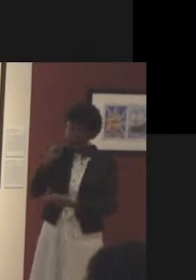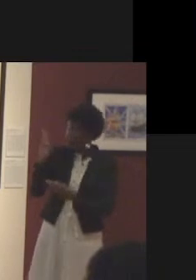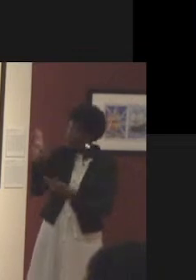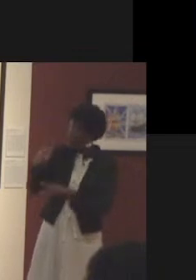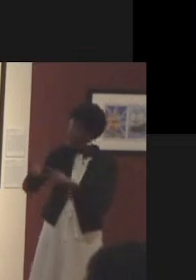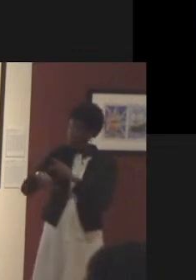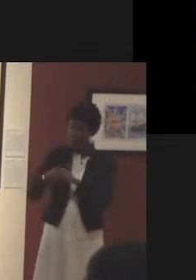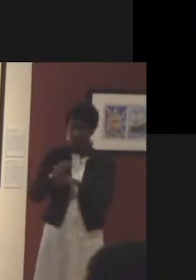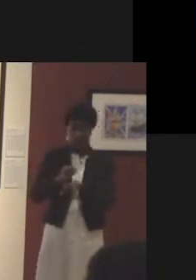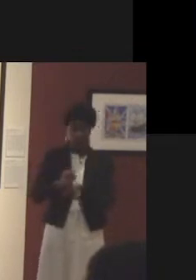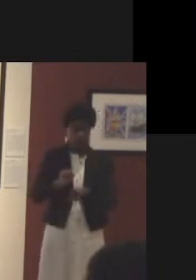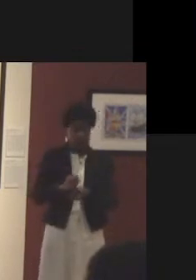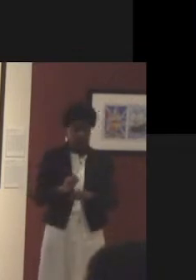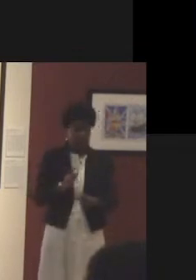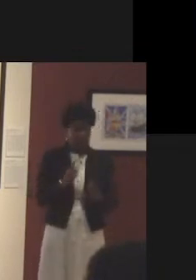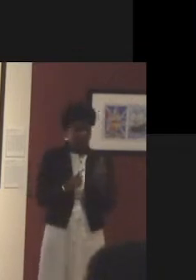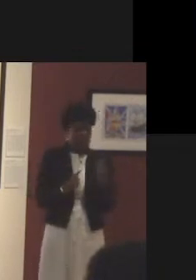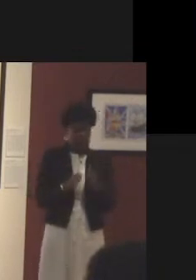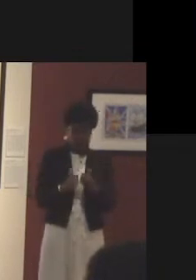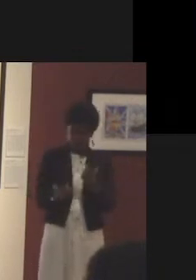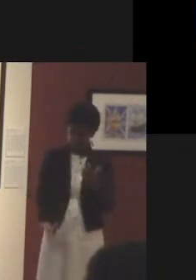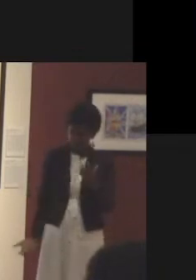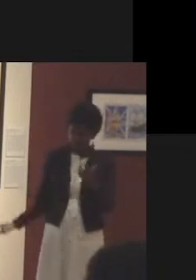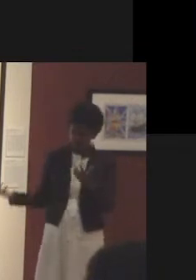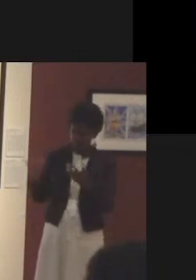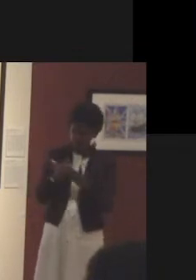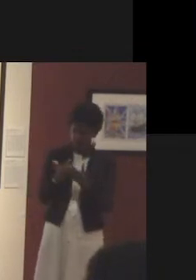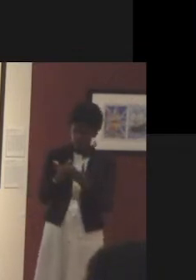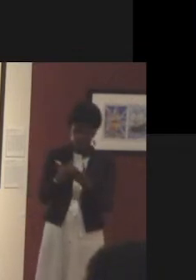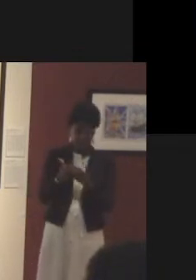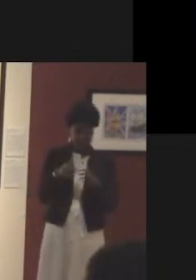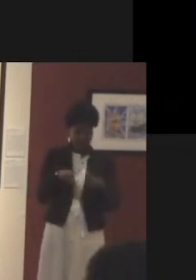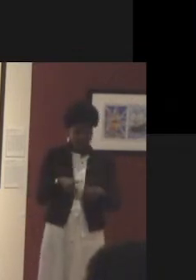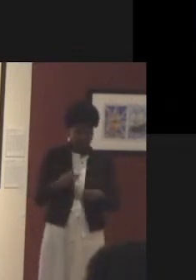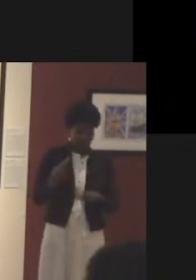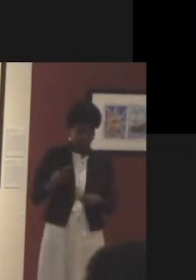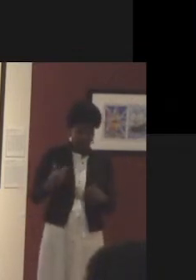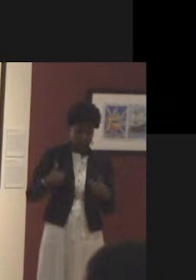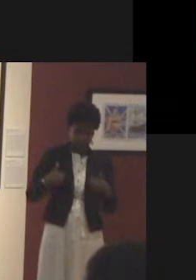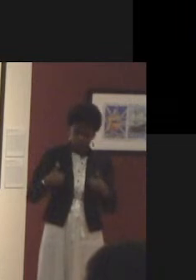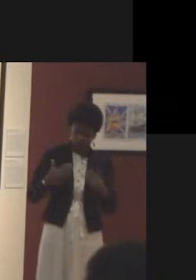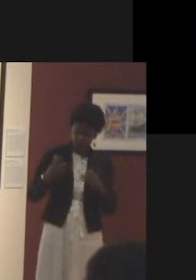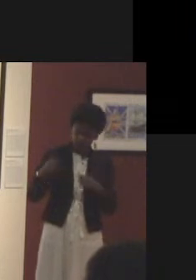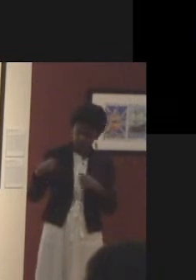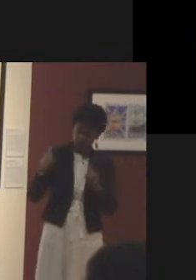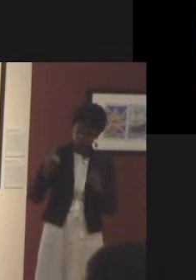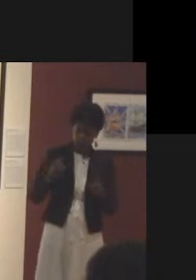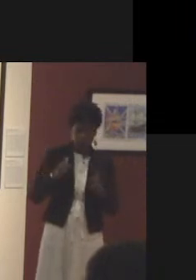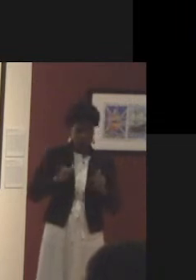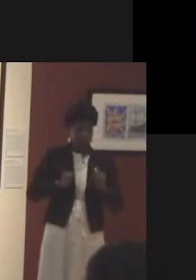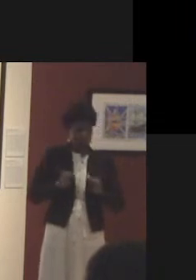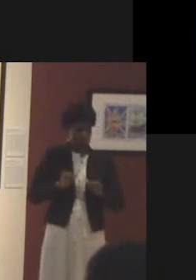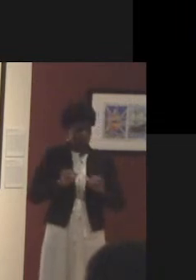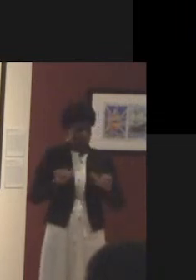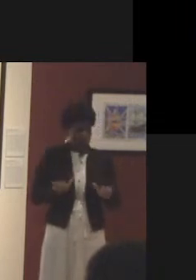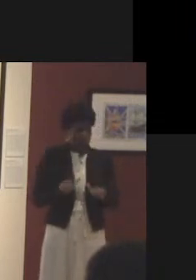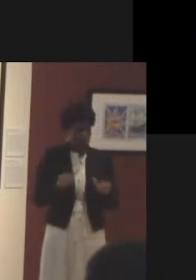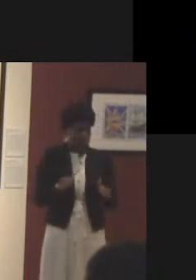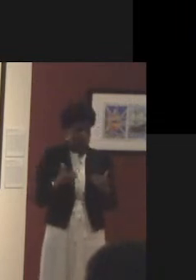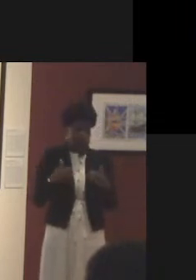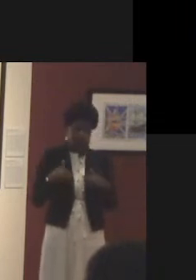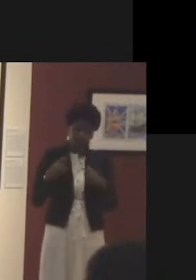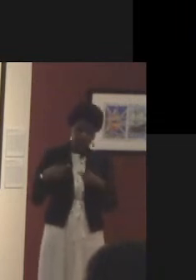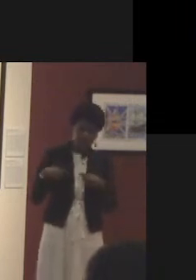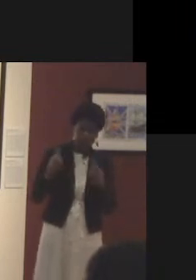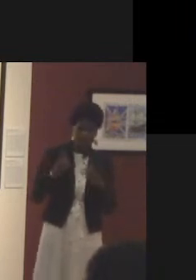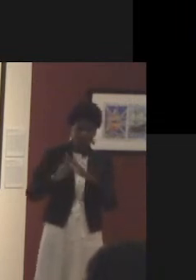Pinder, I'm thinking about how does this fit, right, within a history that we already have, right? A history performance that is long, right? It goes all the